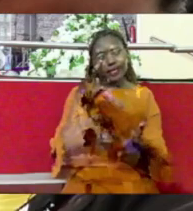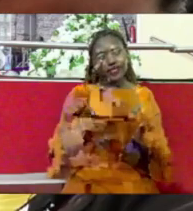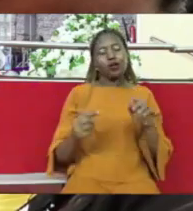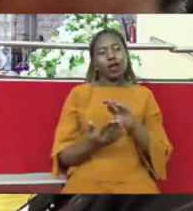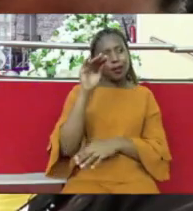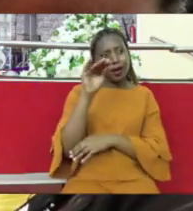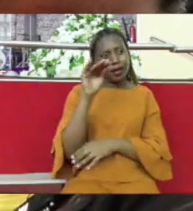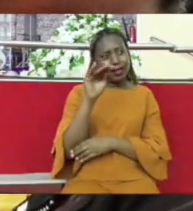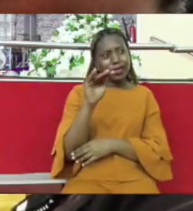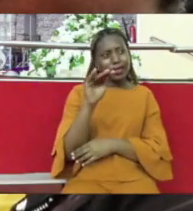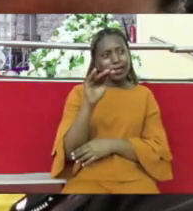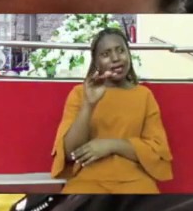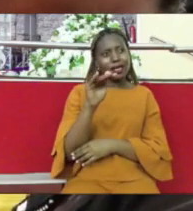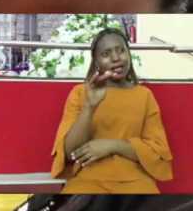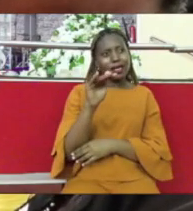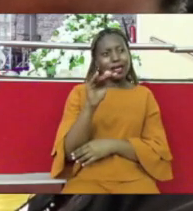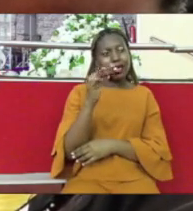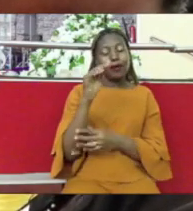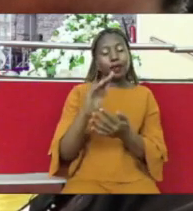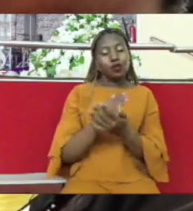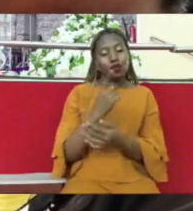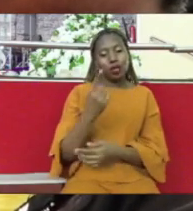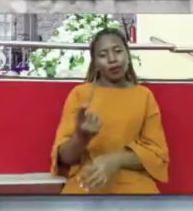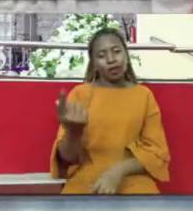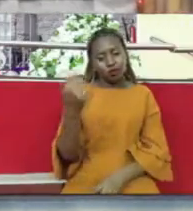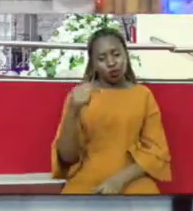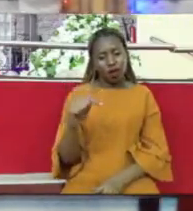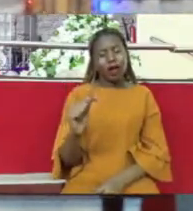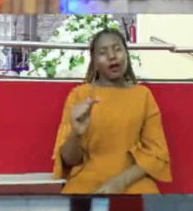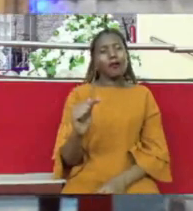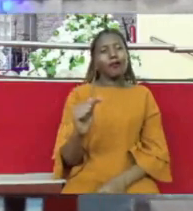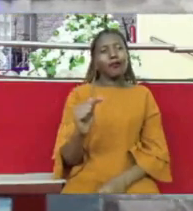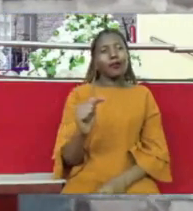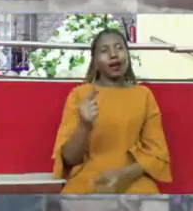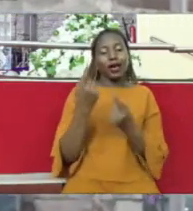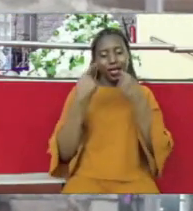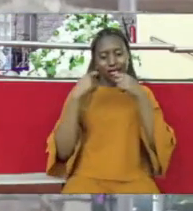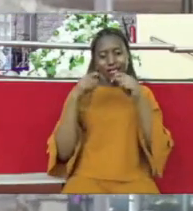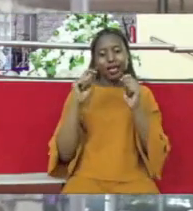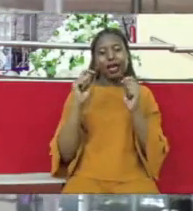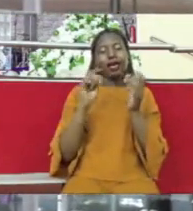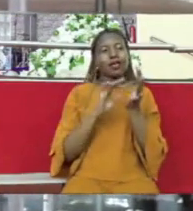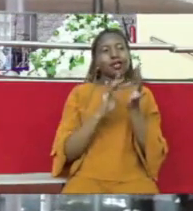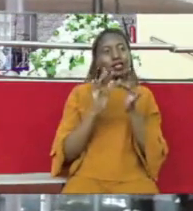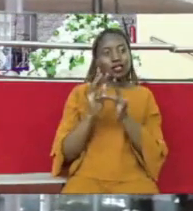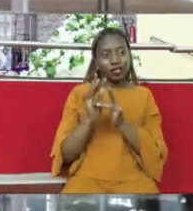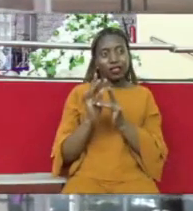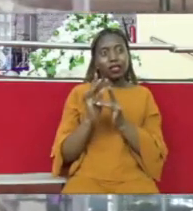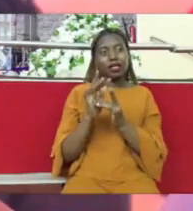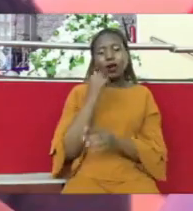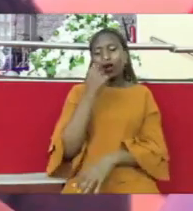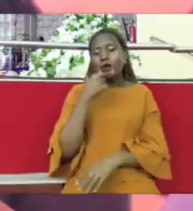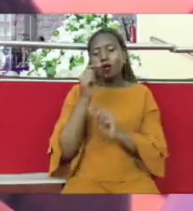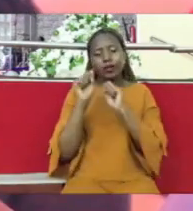come and test a man. Asubuhi ya leo nakwambia njoo umjaribu mwanamume. A man who is able to forgive.